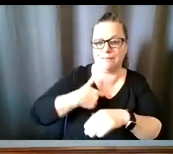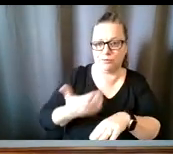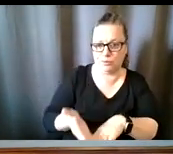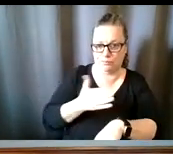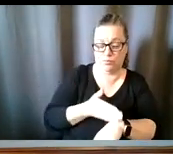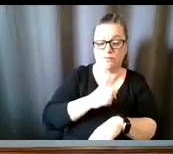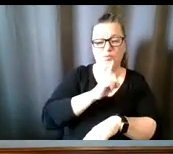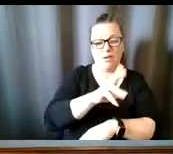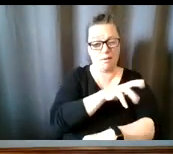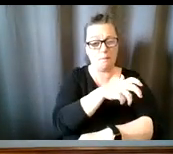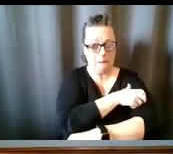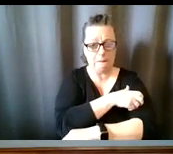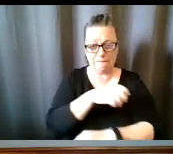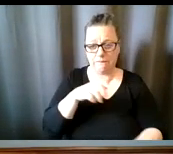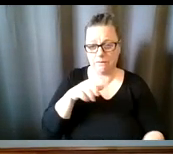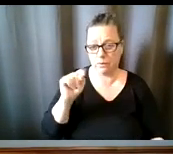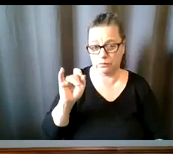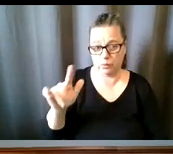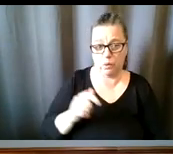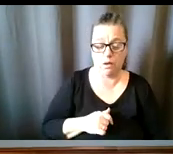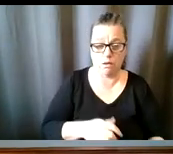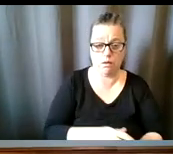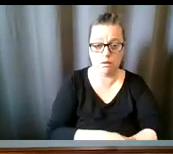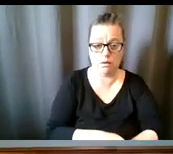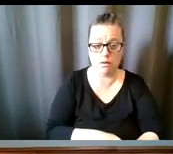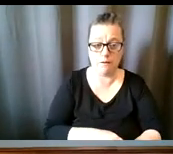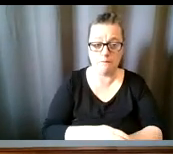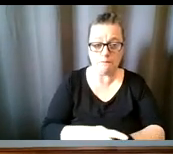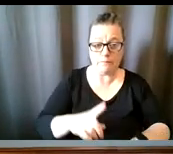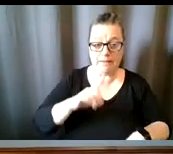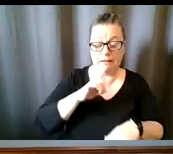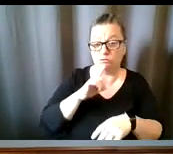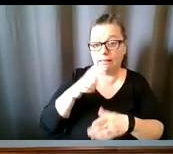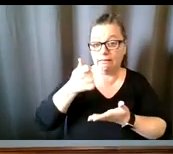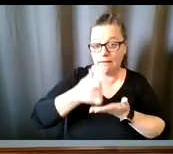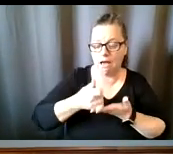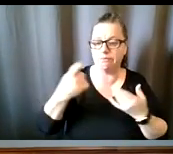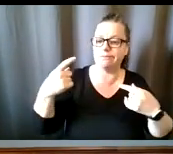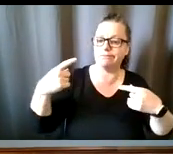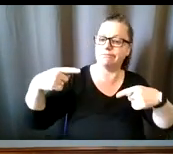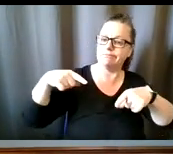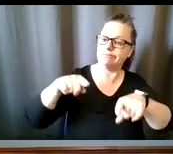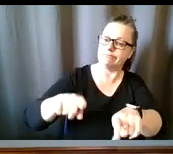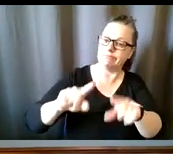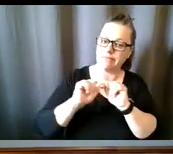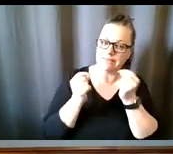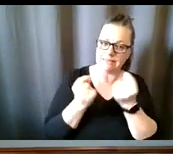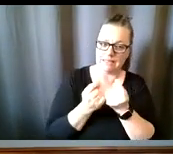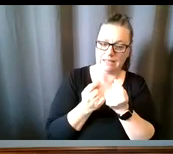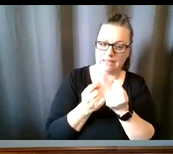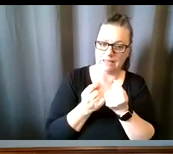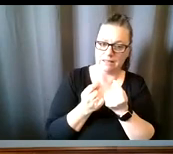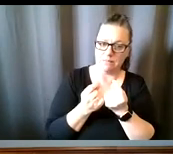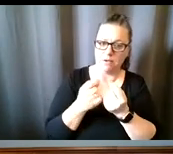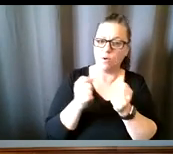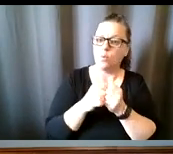really powerful tool because it really does help align the team with what improvements